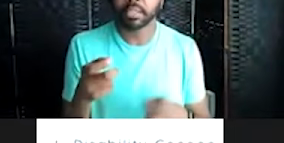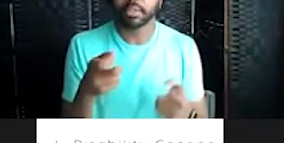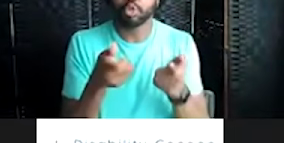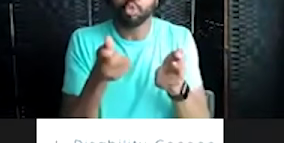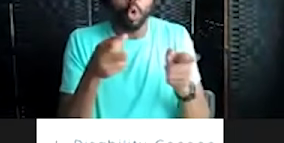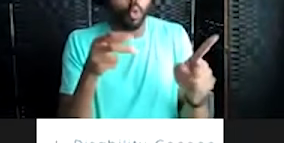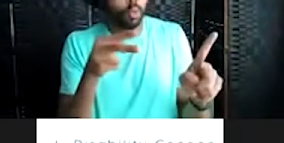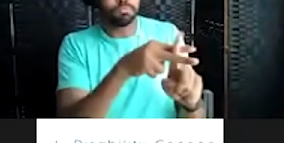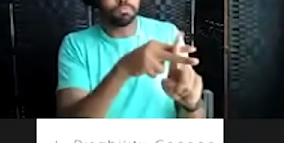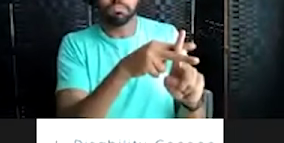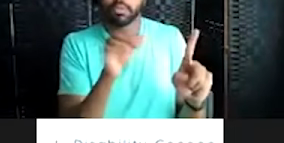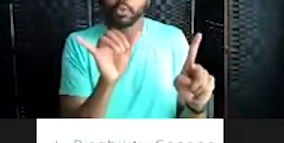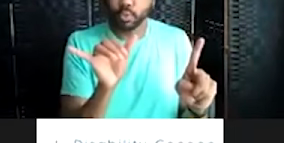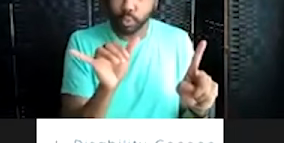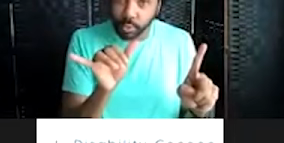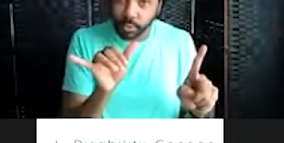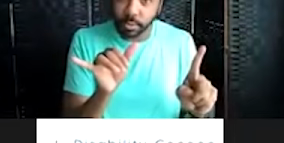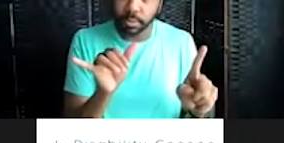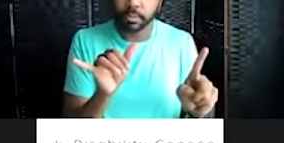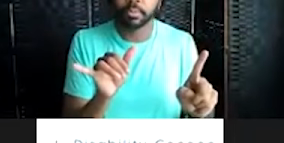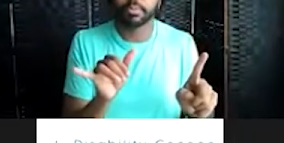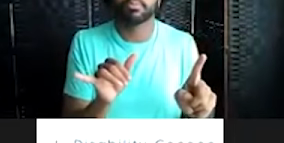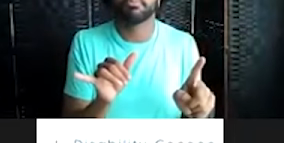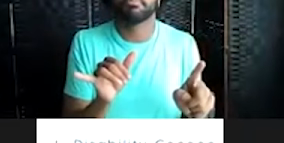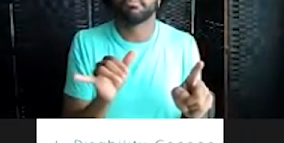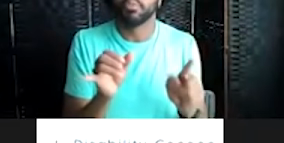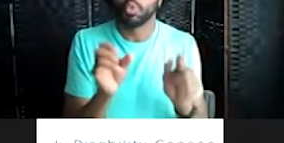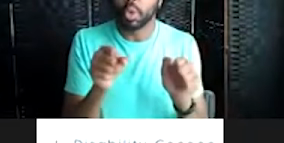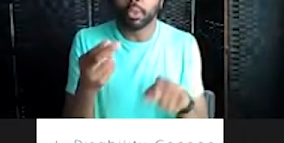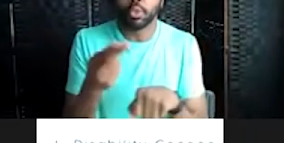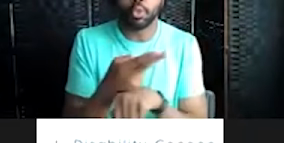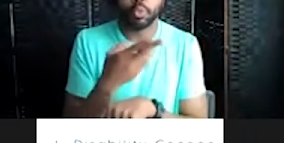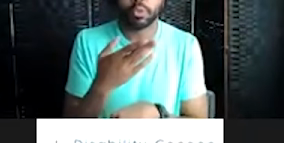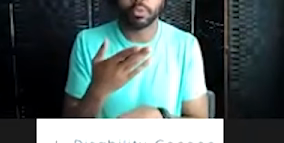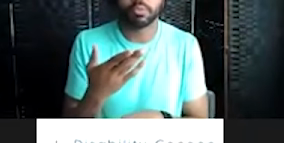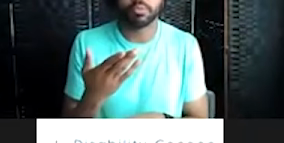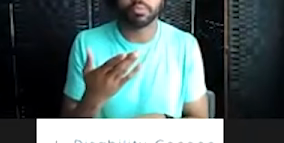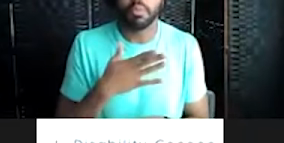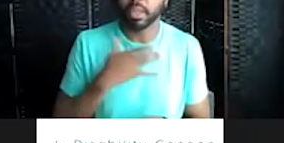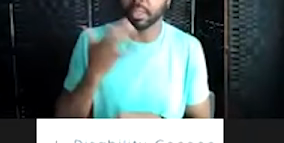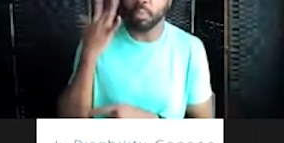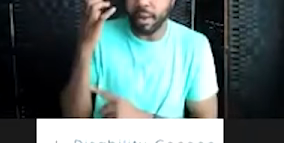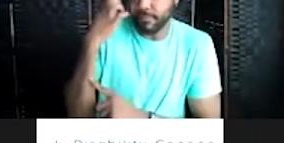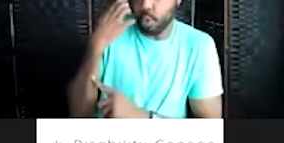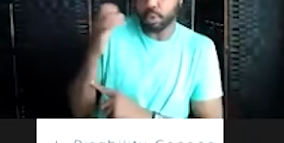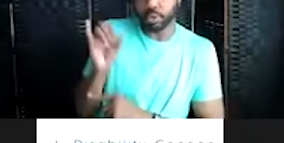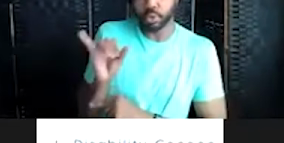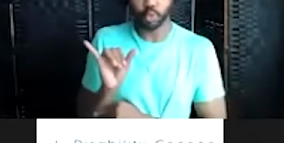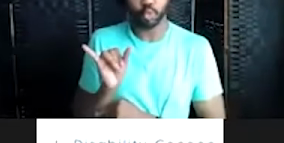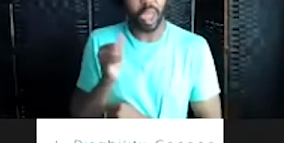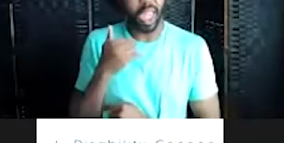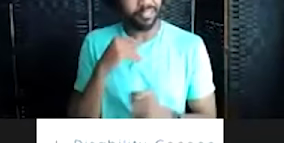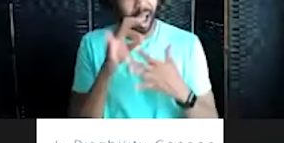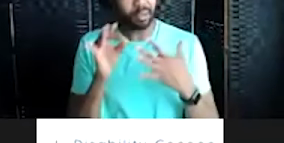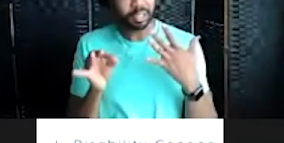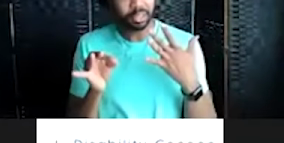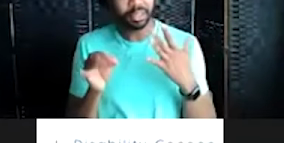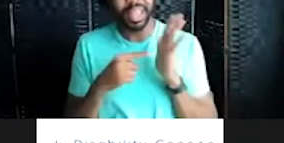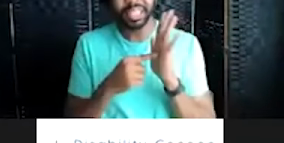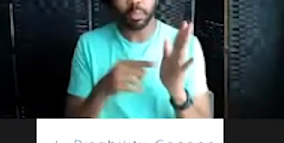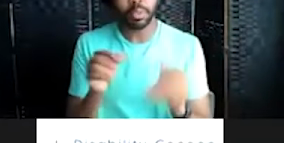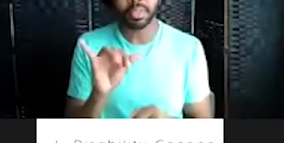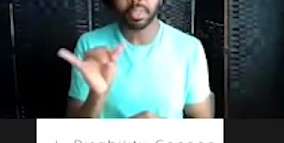as well as being able to use my smartphone or my tablet. So an example of what that would be like, thank